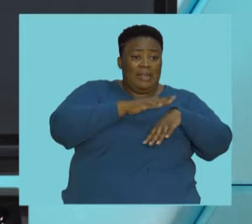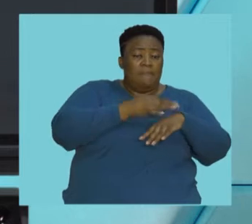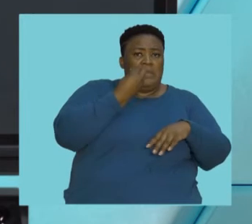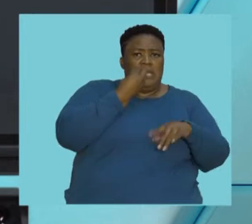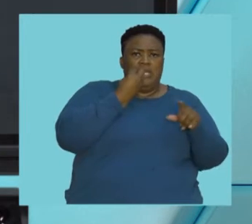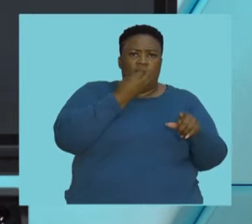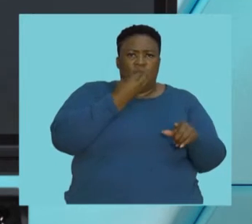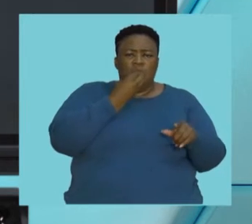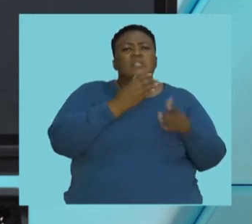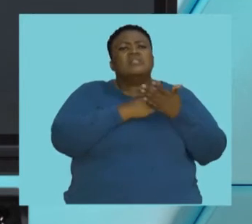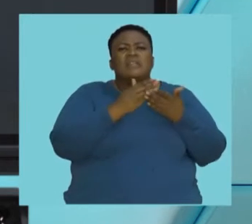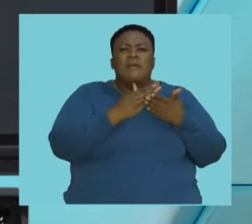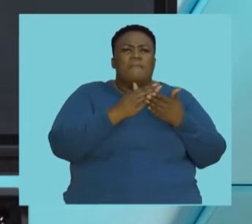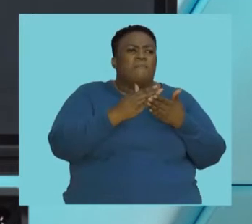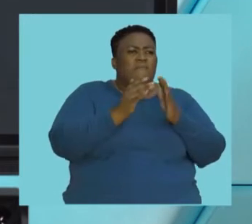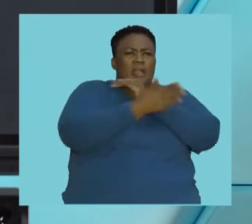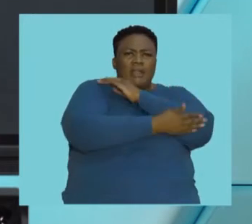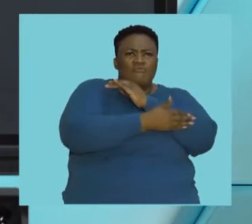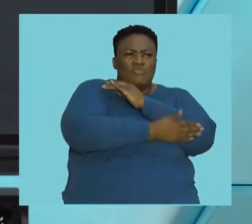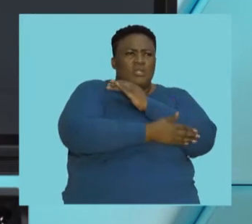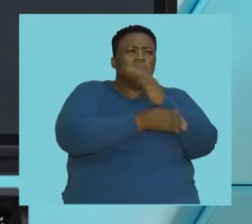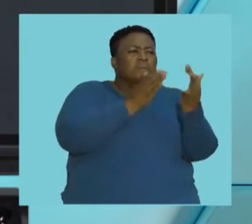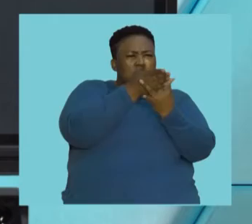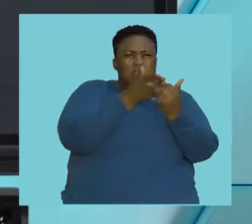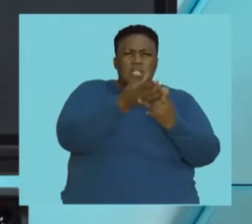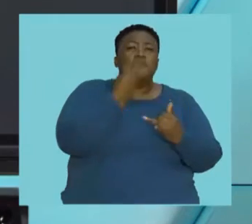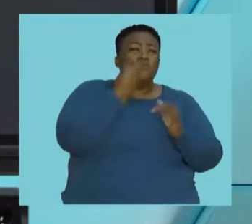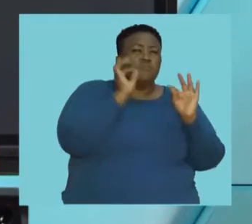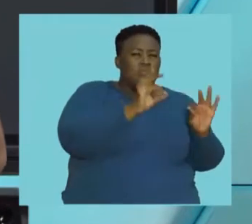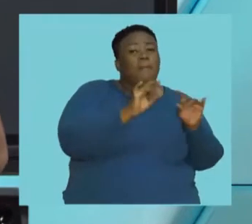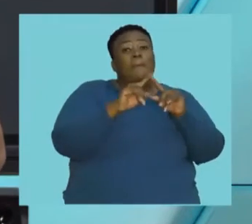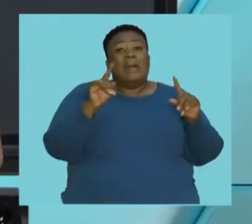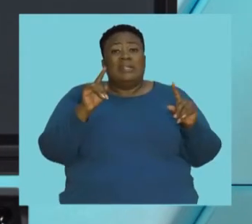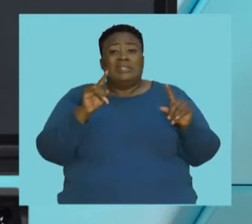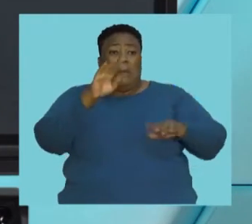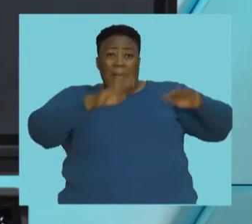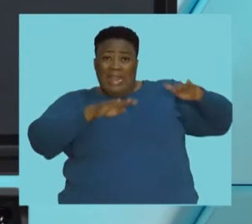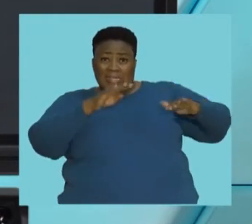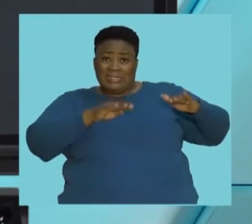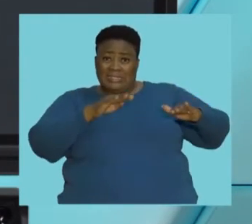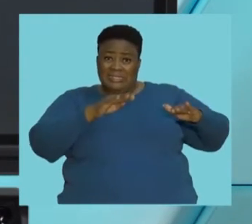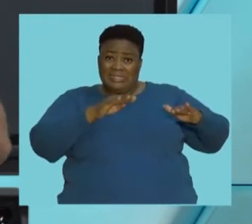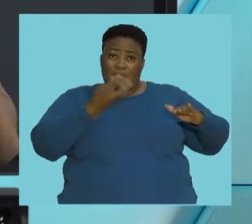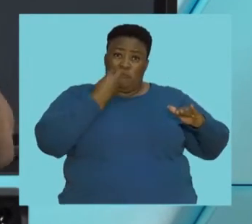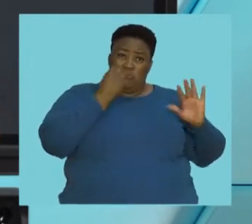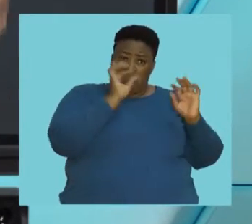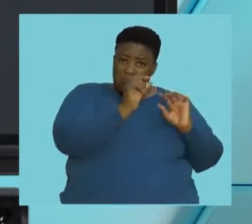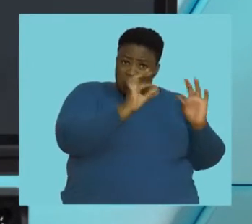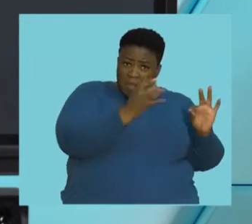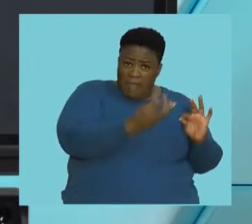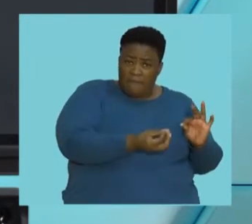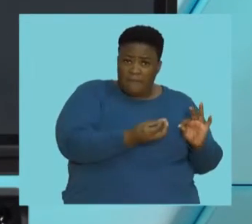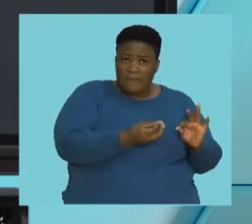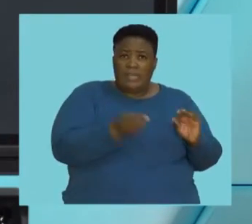have access to food, some populations have access to food, but is it a balanced diet that they have access to? Is it a diet